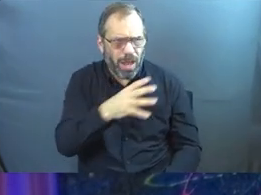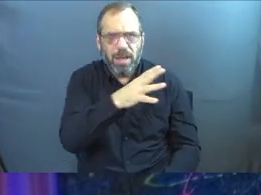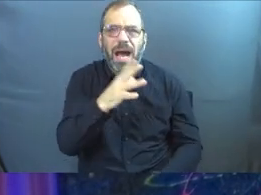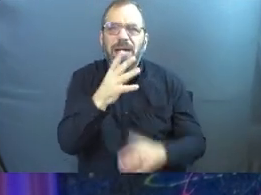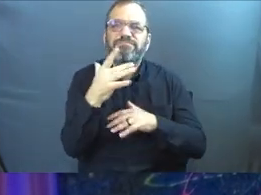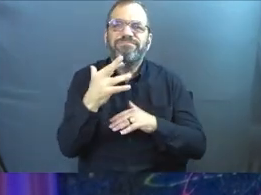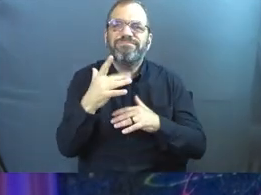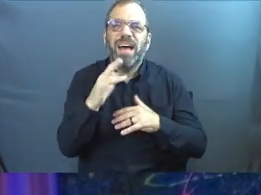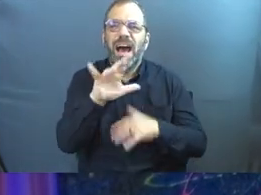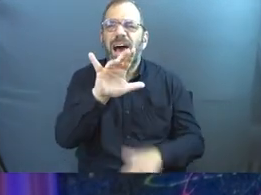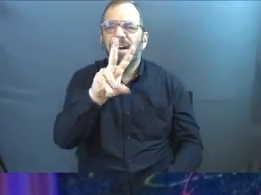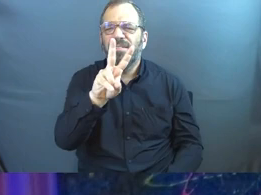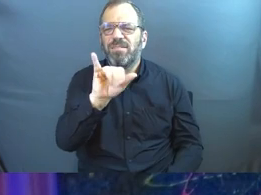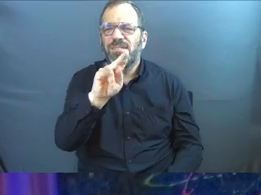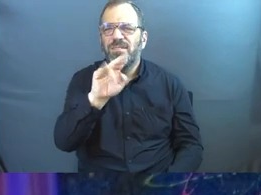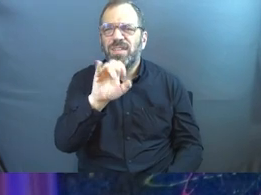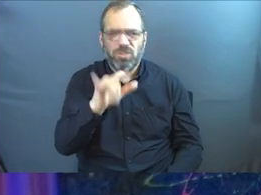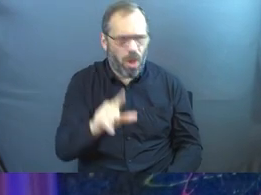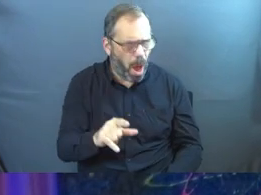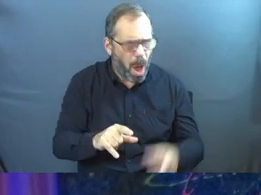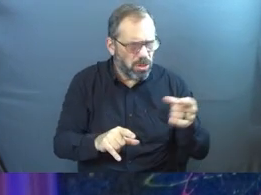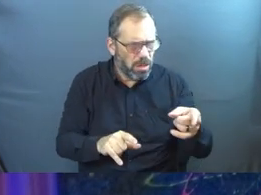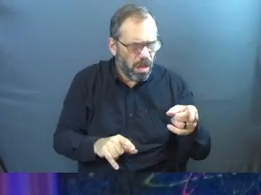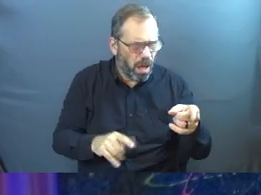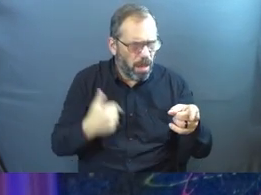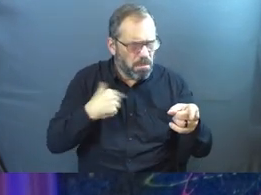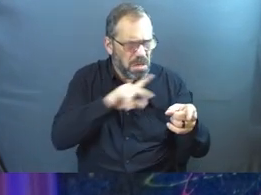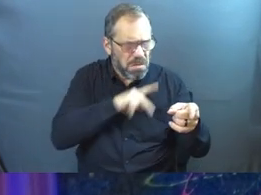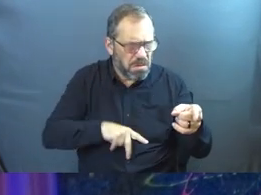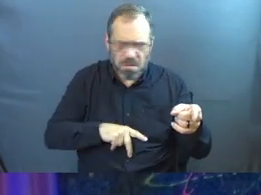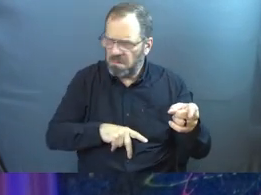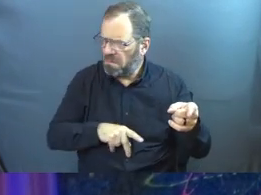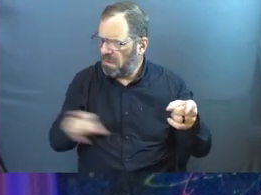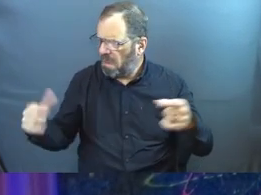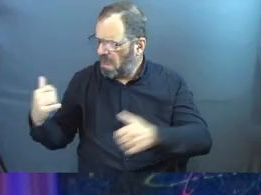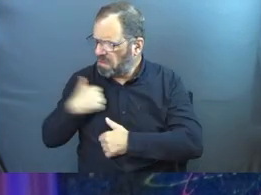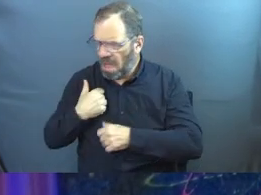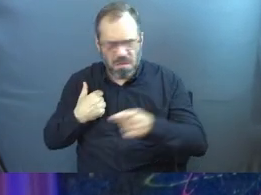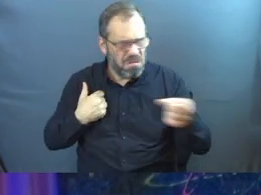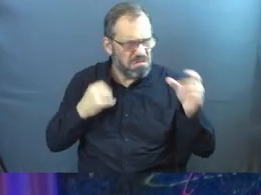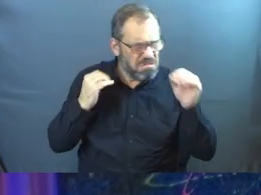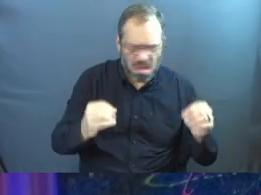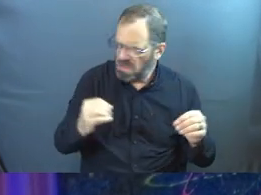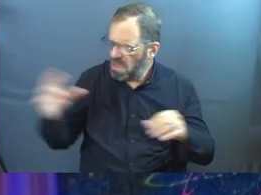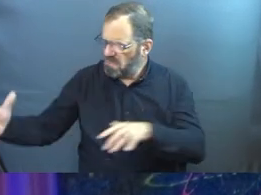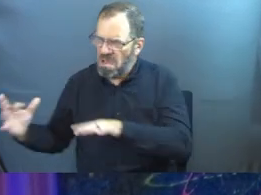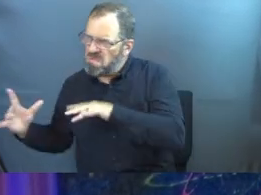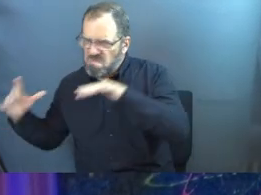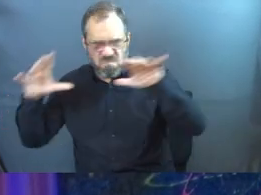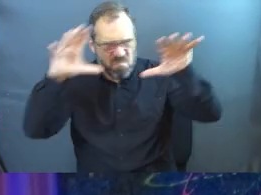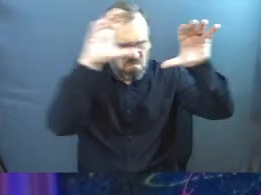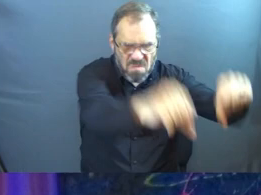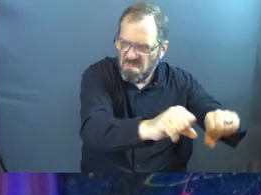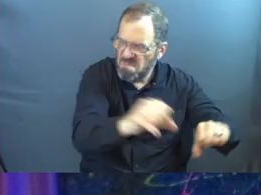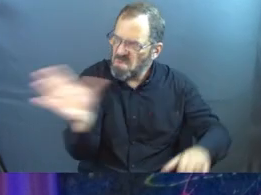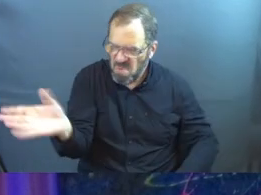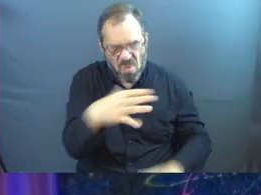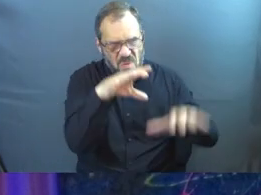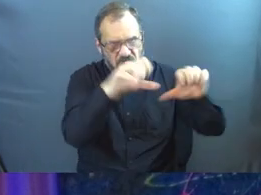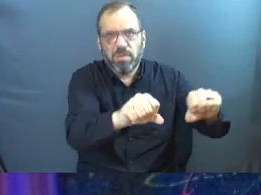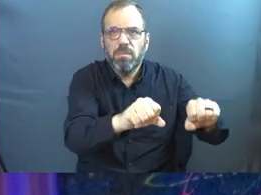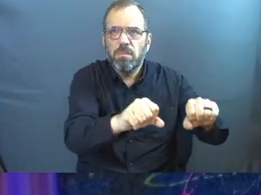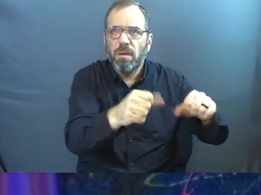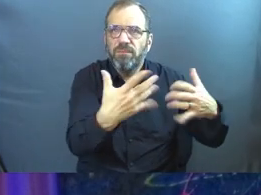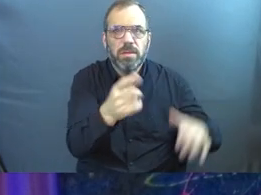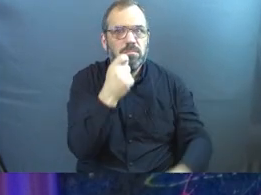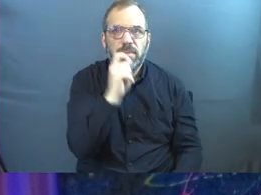named Naboth had a vineyard, and he just decided as king, I've got the army and Naboth doesn't, so I'm going to go take the vineyard. And